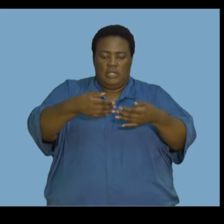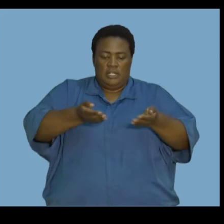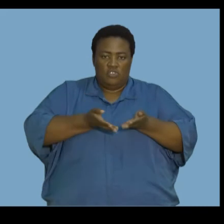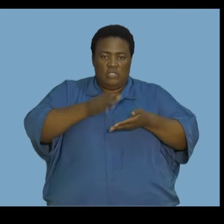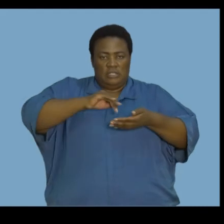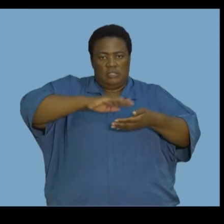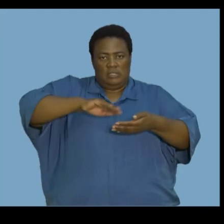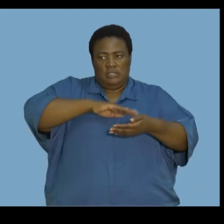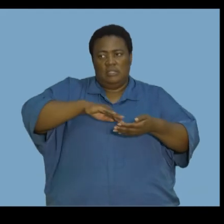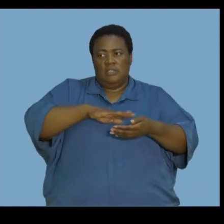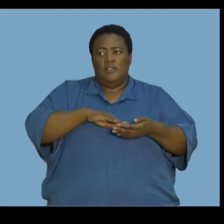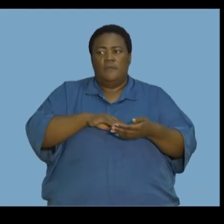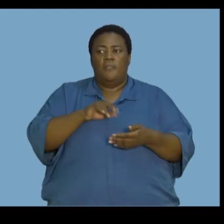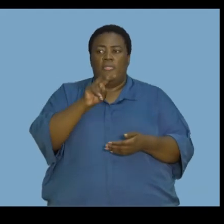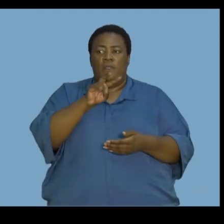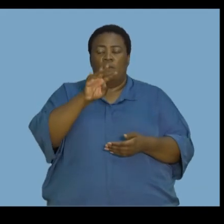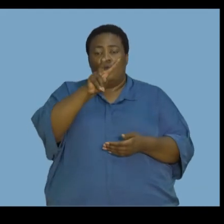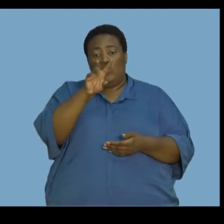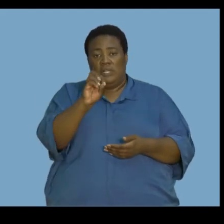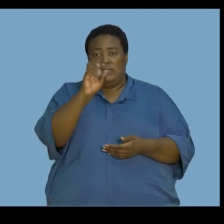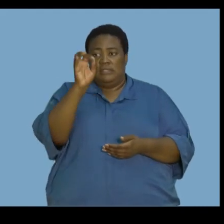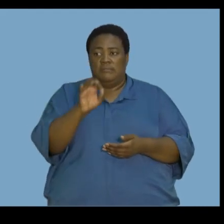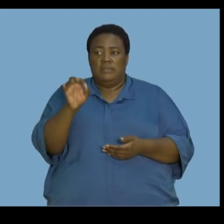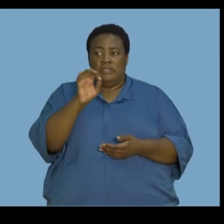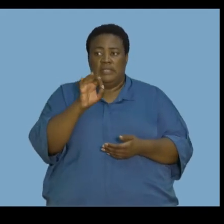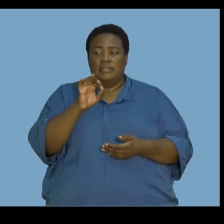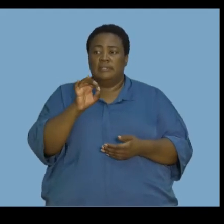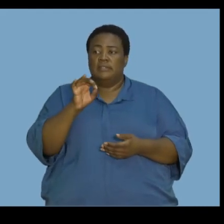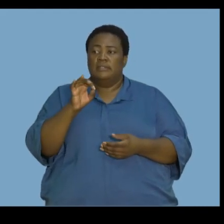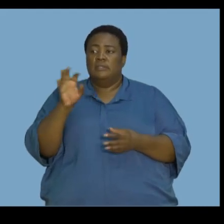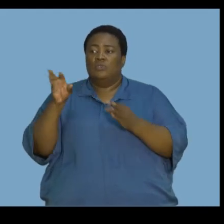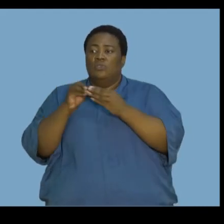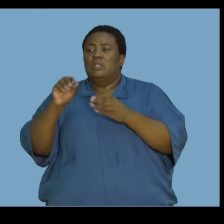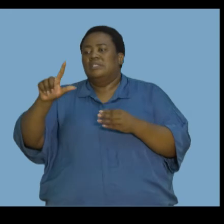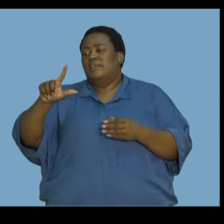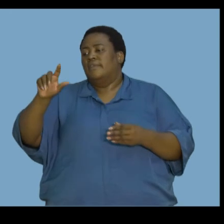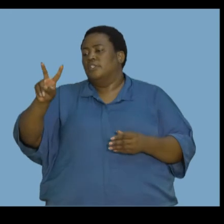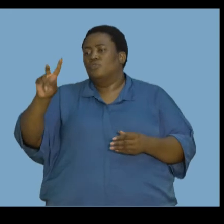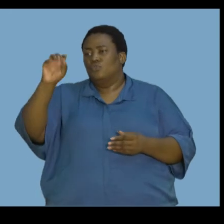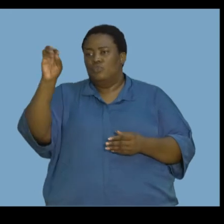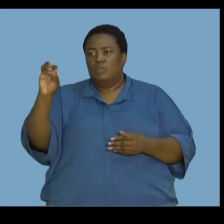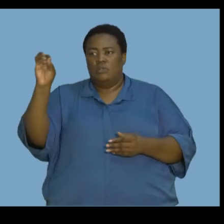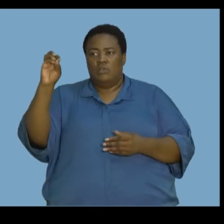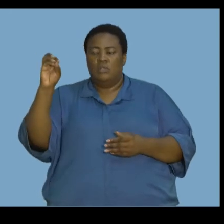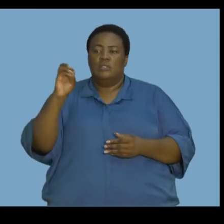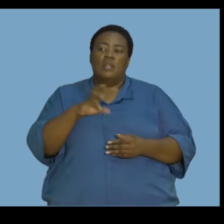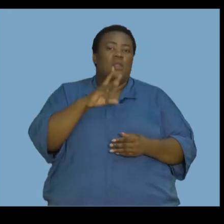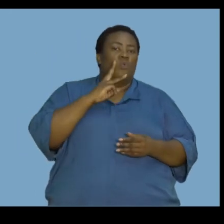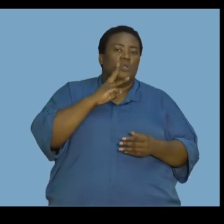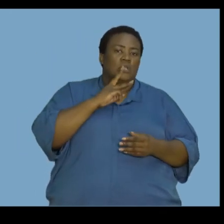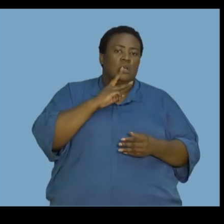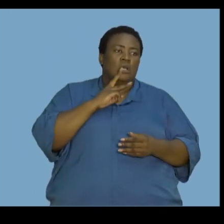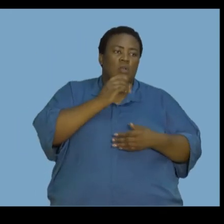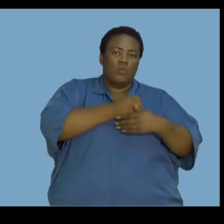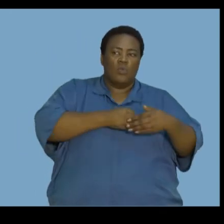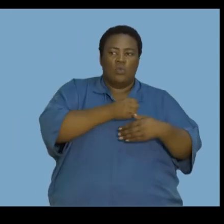was 20%, which is 72 degrees on a protractor. And cooking in water, which was 10%, was